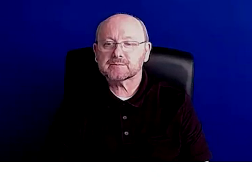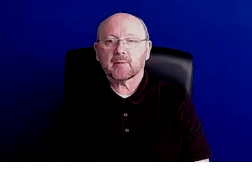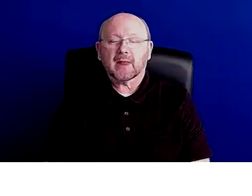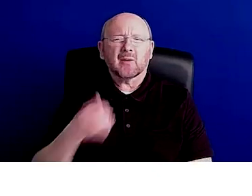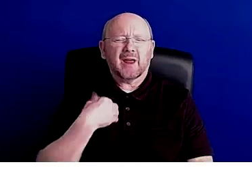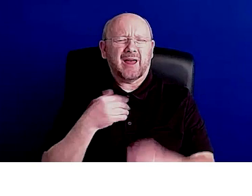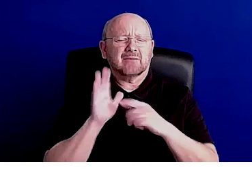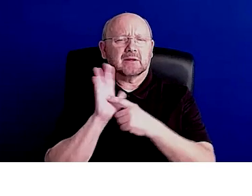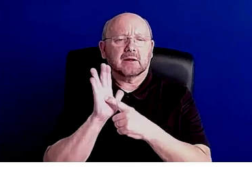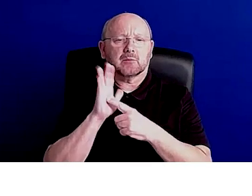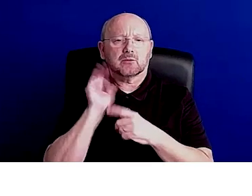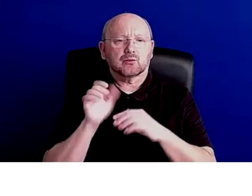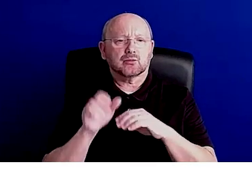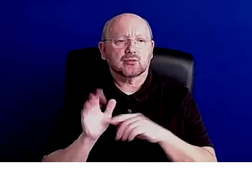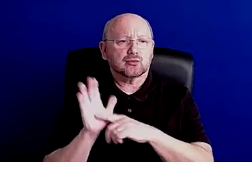Okay. Yeah.